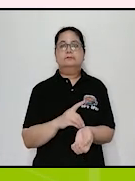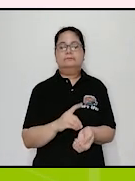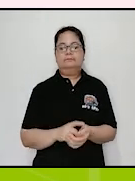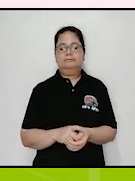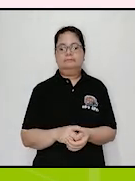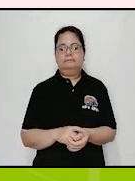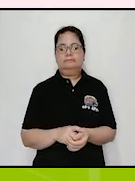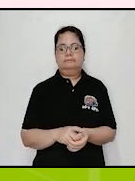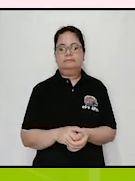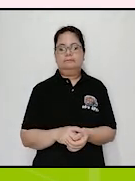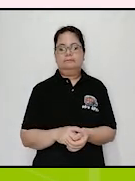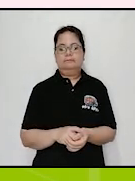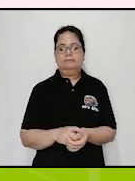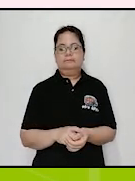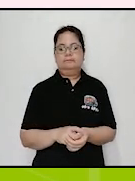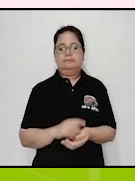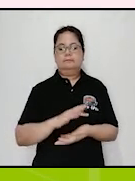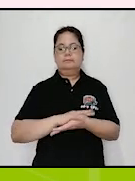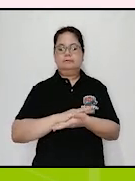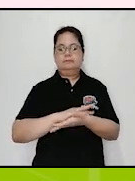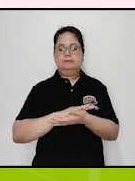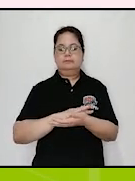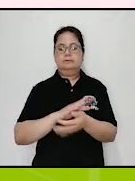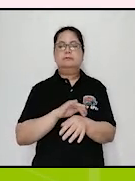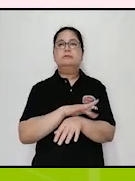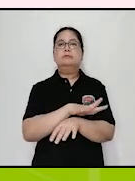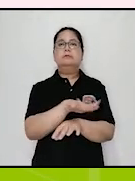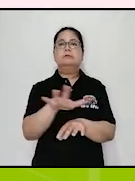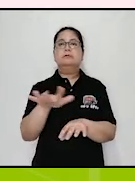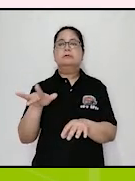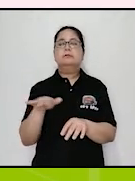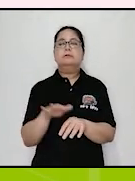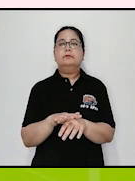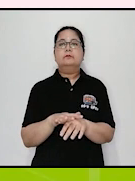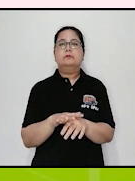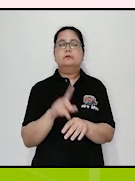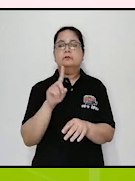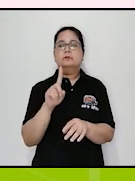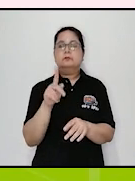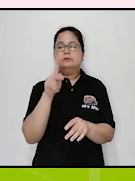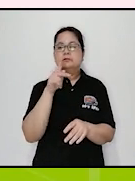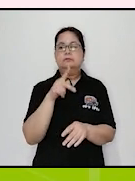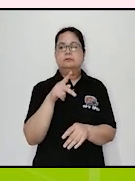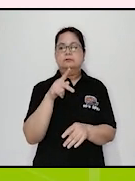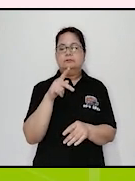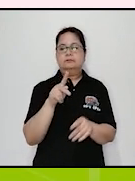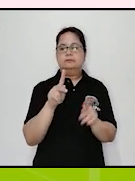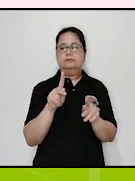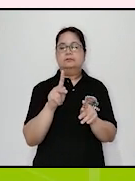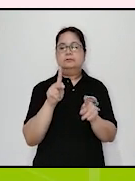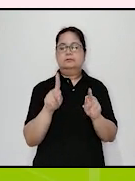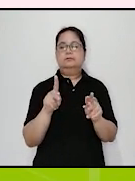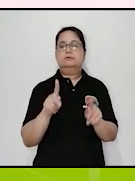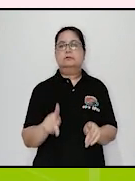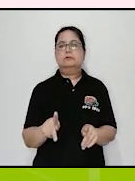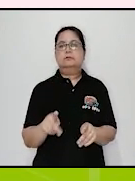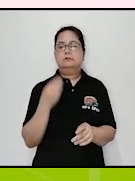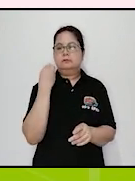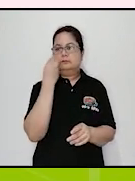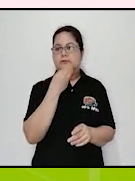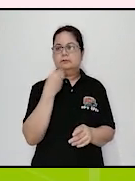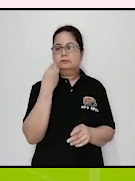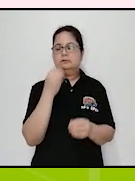attention. The virus can spread from an infected person's mouth or nose in small